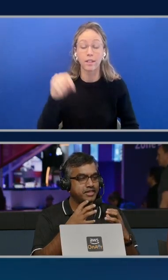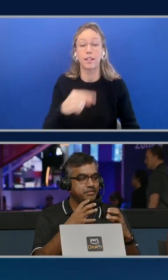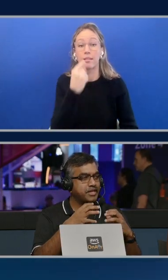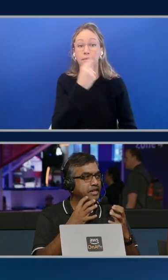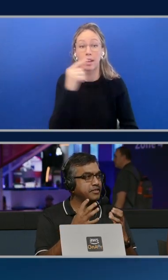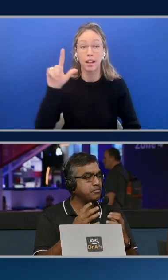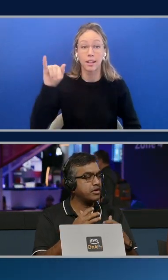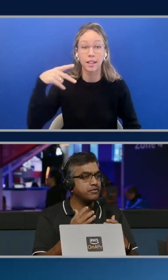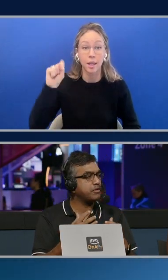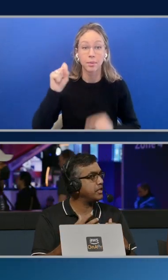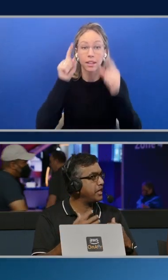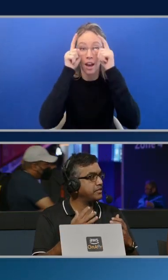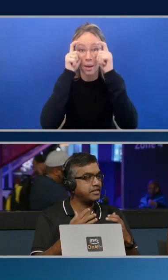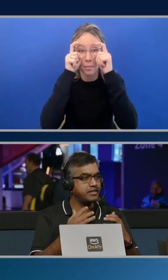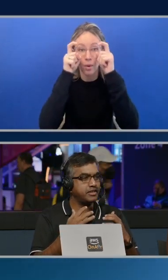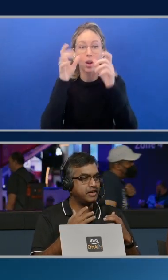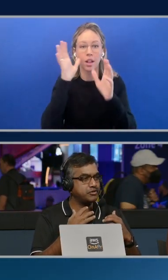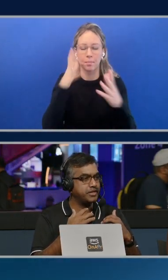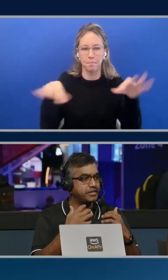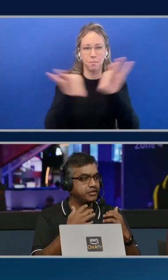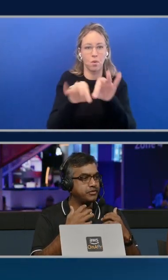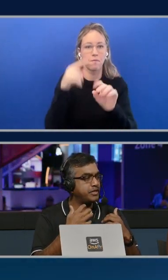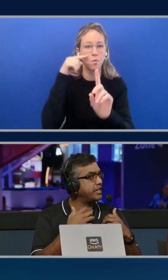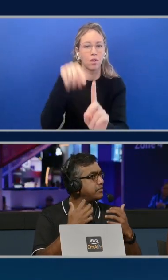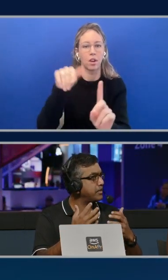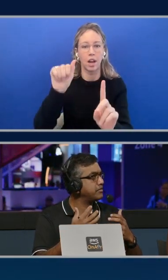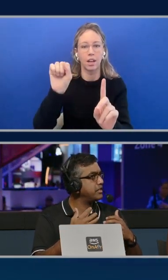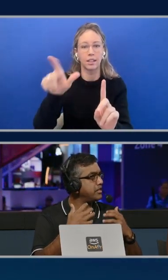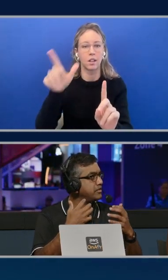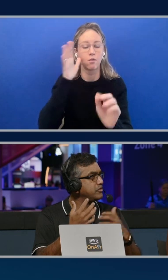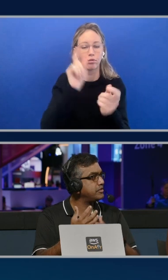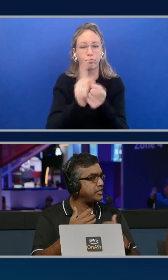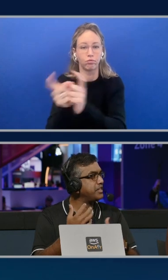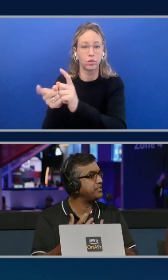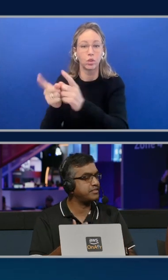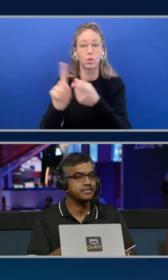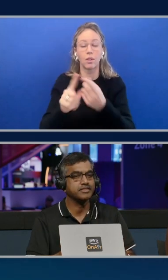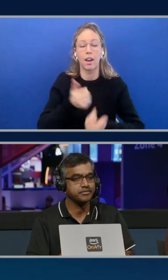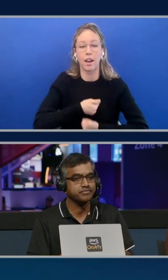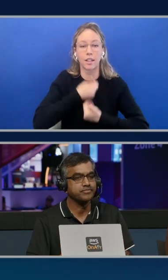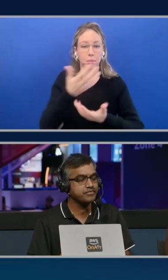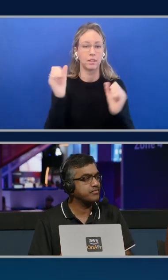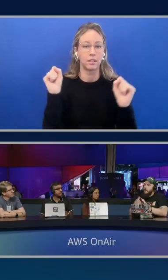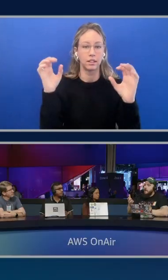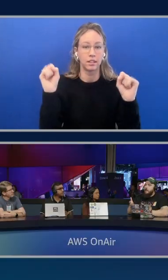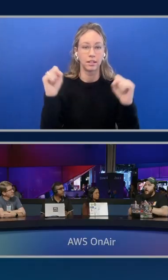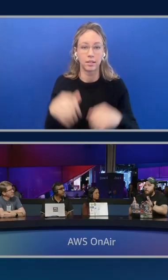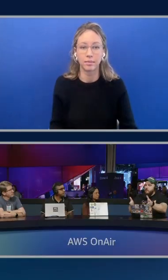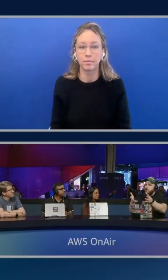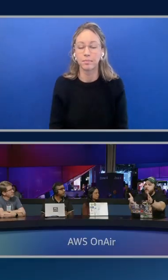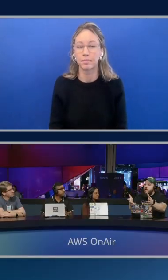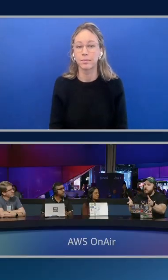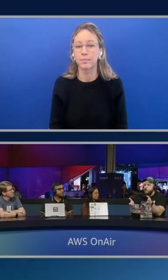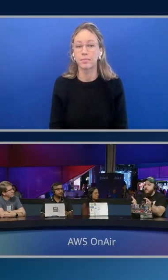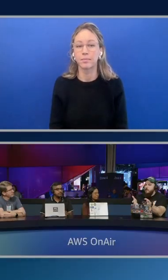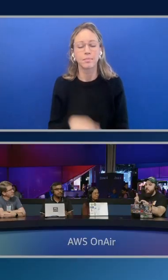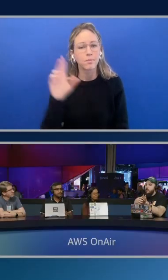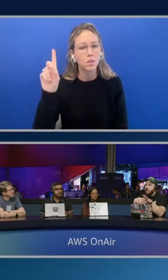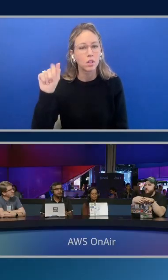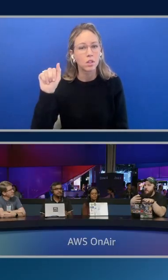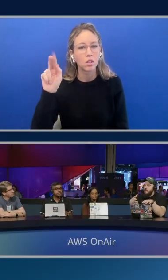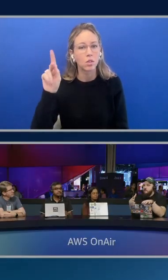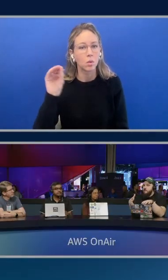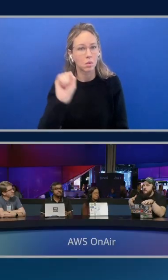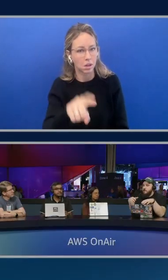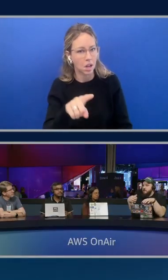that, because that is important for the ASL to express the signs. Okay. And how much data do we need to kind